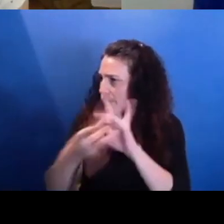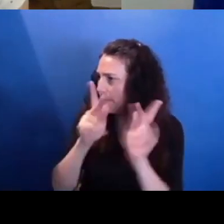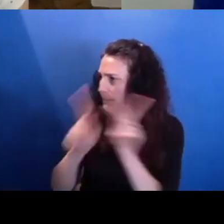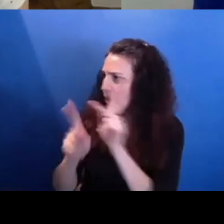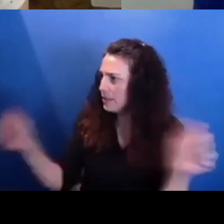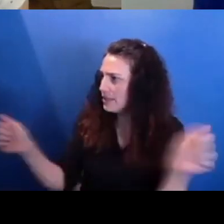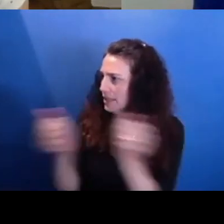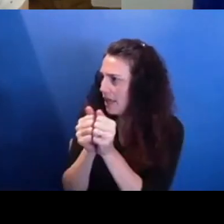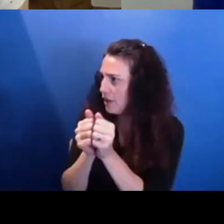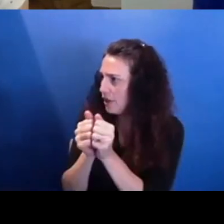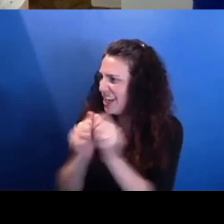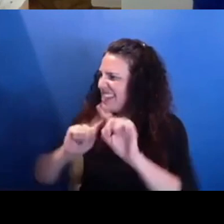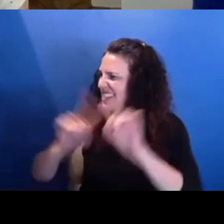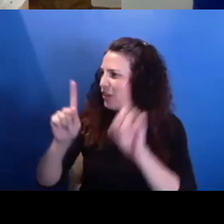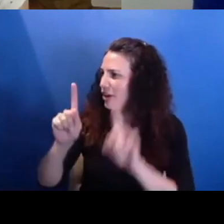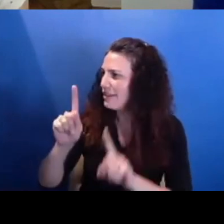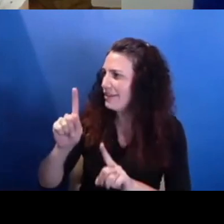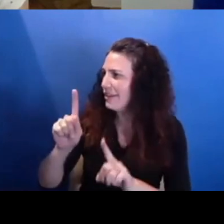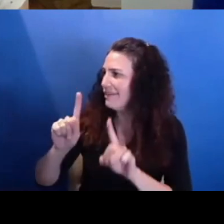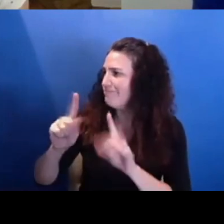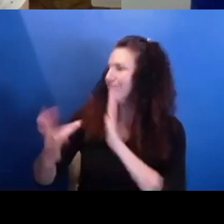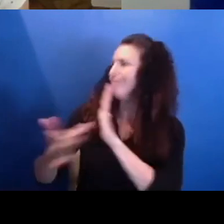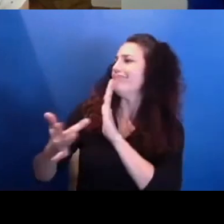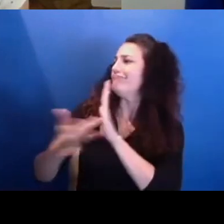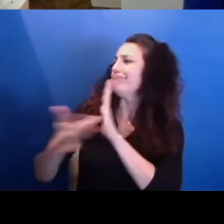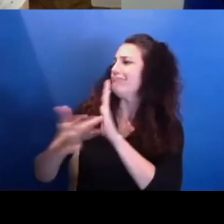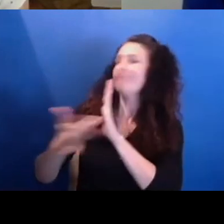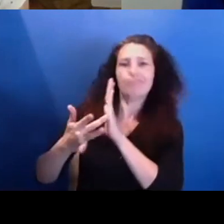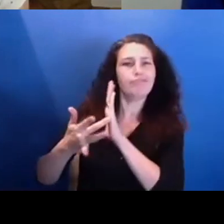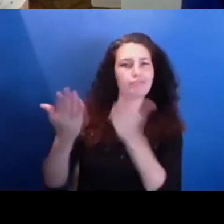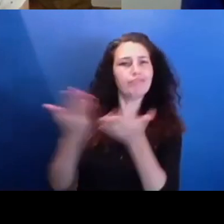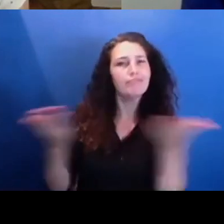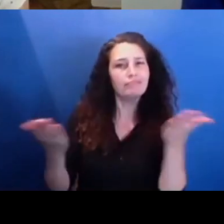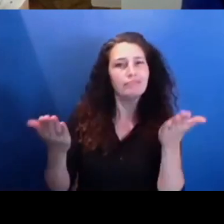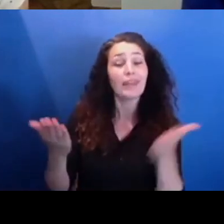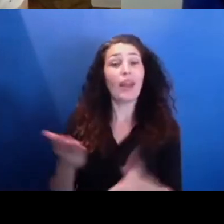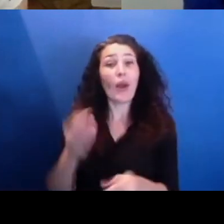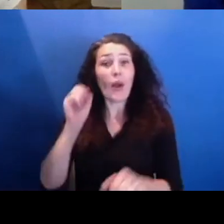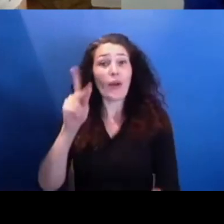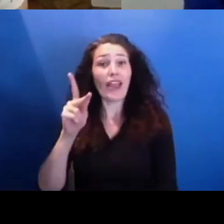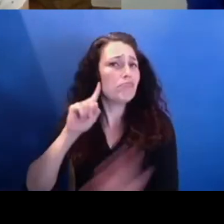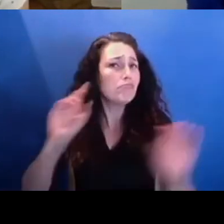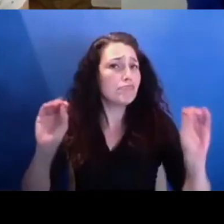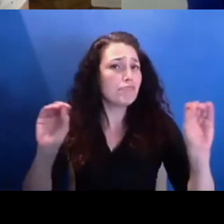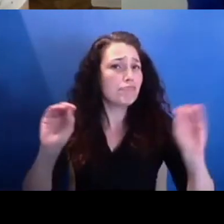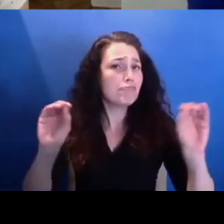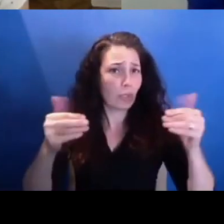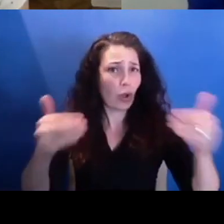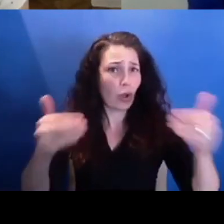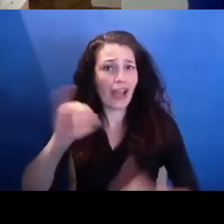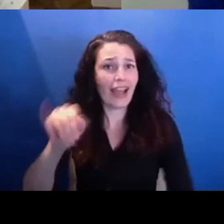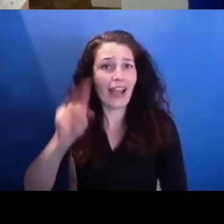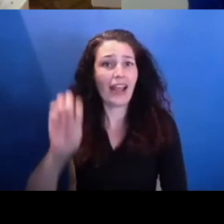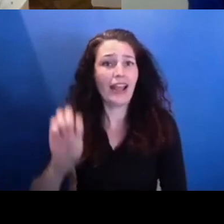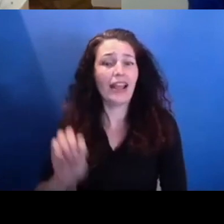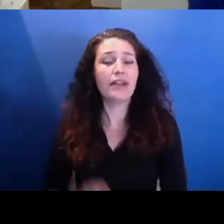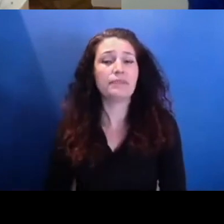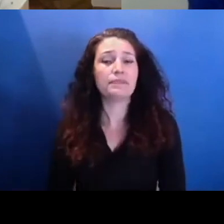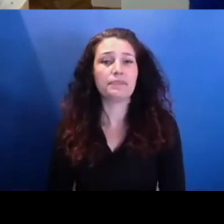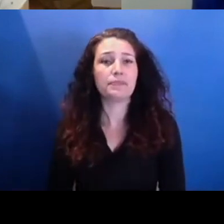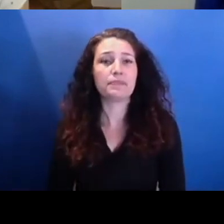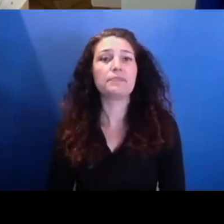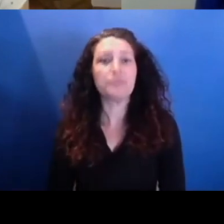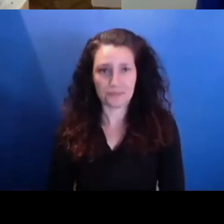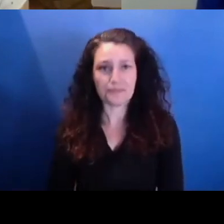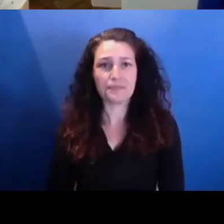the word may be. Jaime, bringing us in with the last 1 minute. Bear with me as I